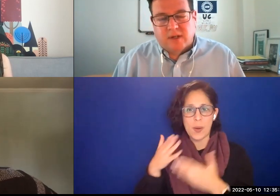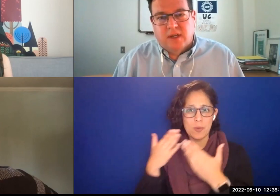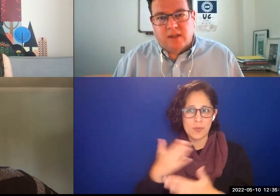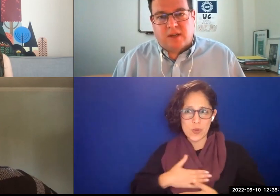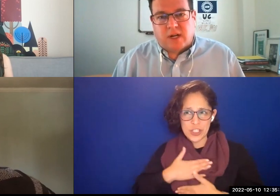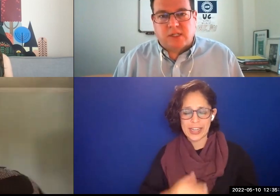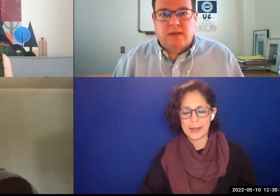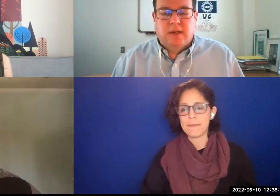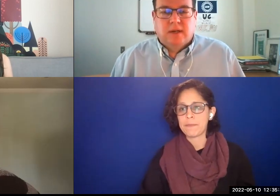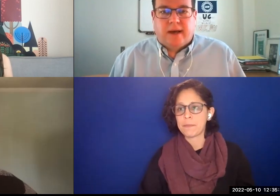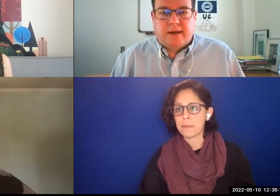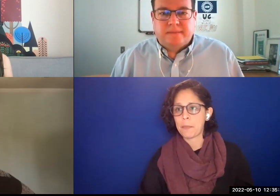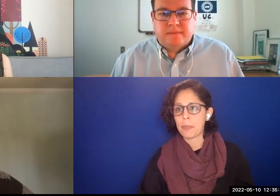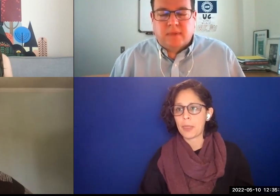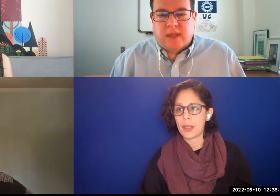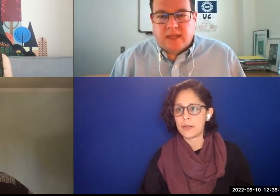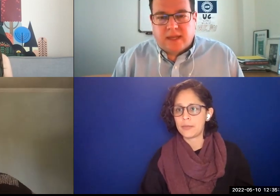for the introduction.